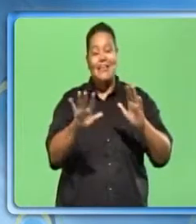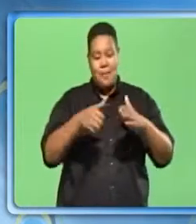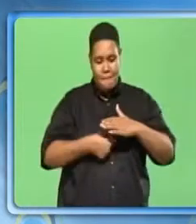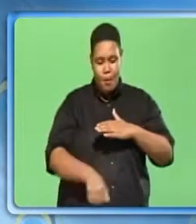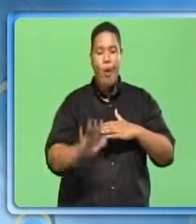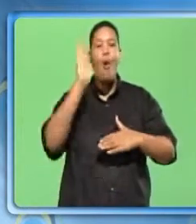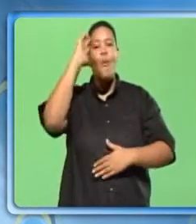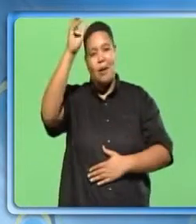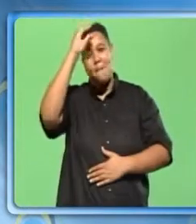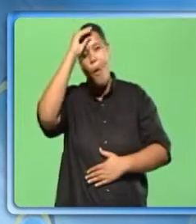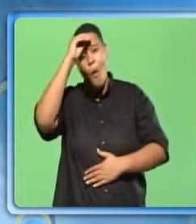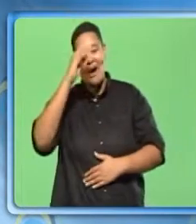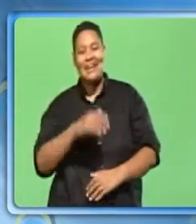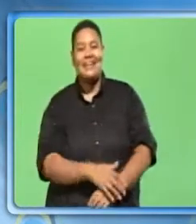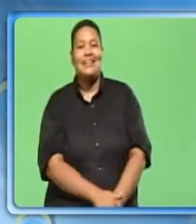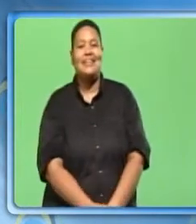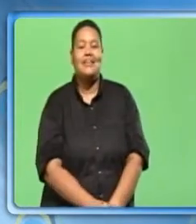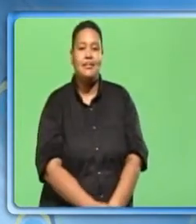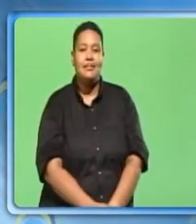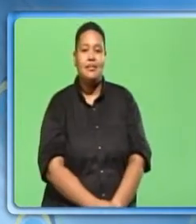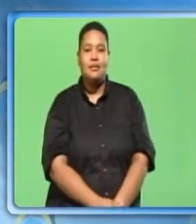be male.